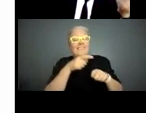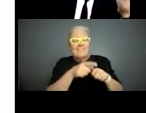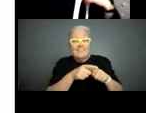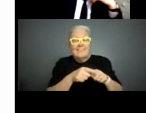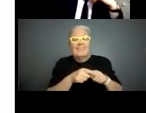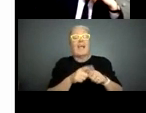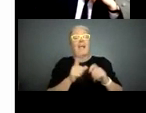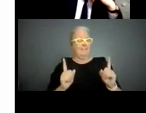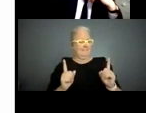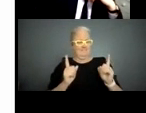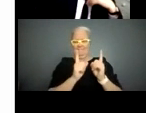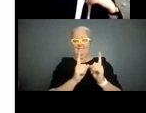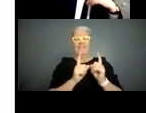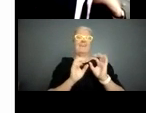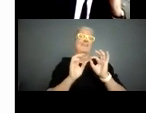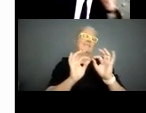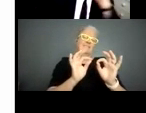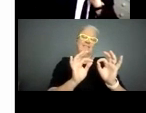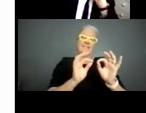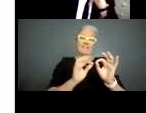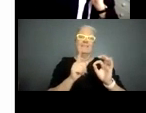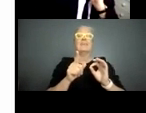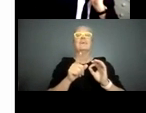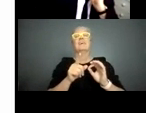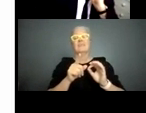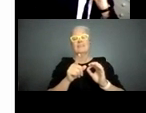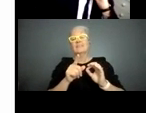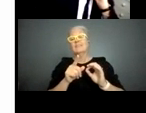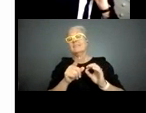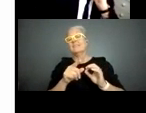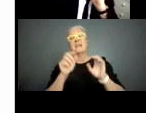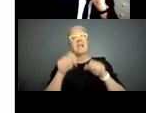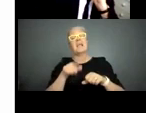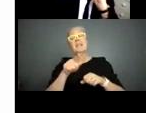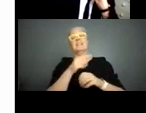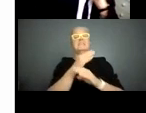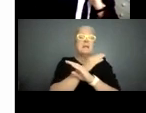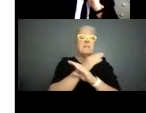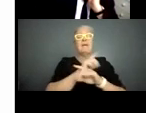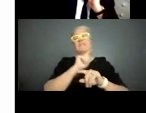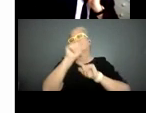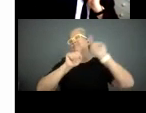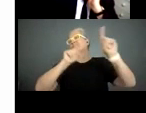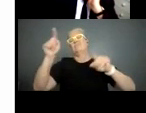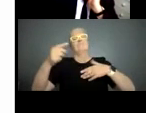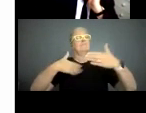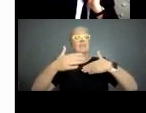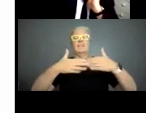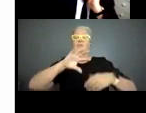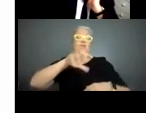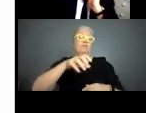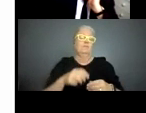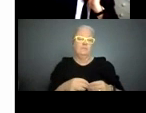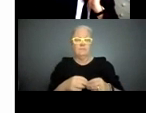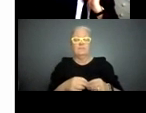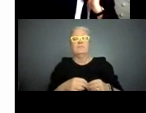child to child, that is a buddy system. So it was used in Zambia very effectively. It can be used anywhere. So yes, child. So study. yeah, a few people